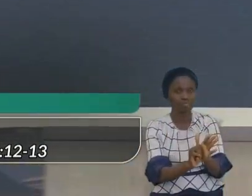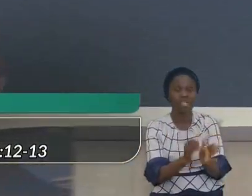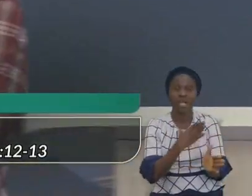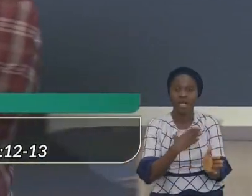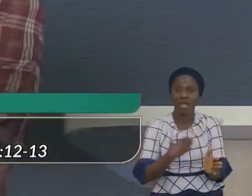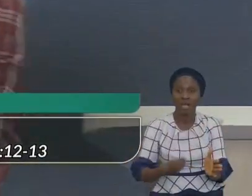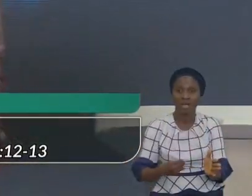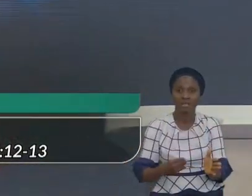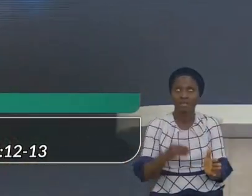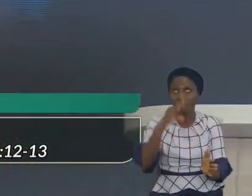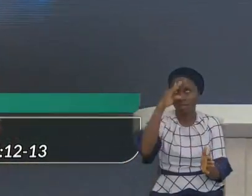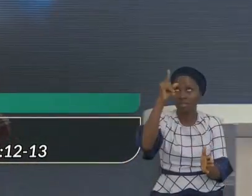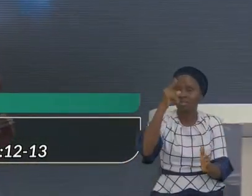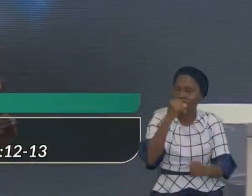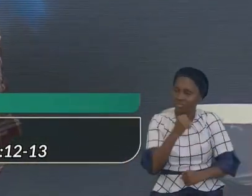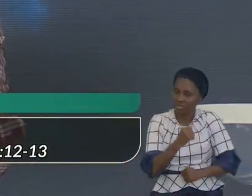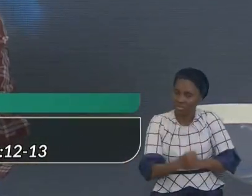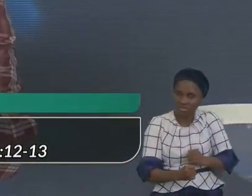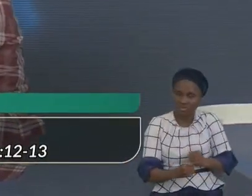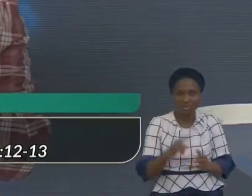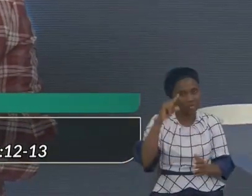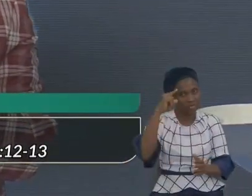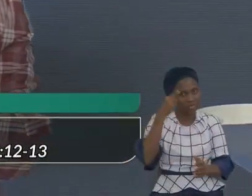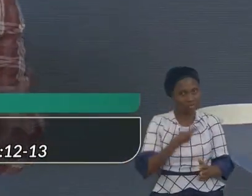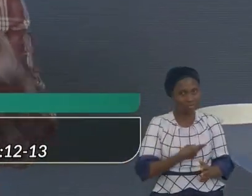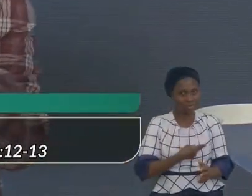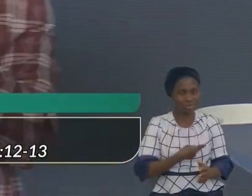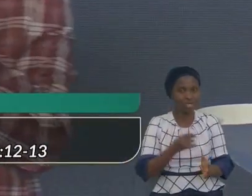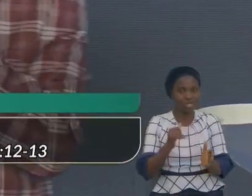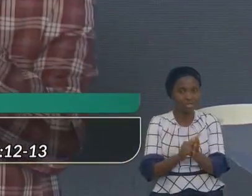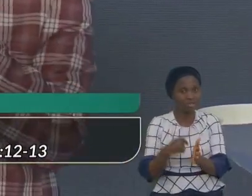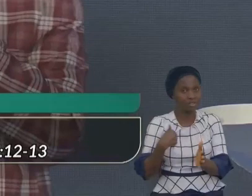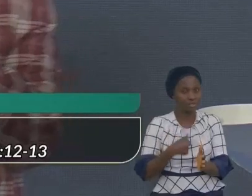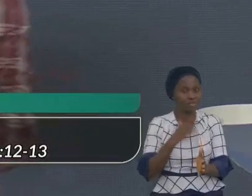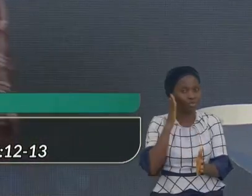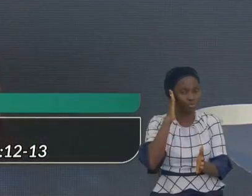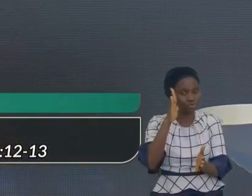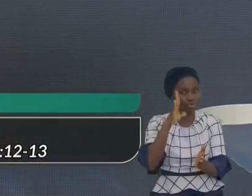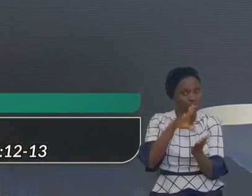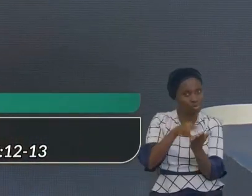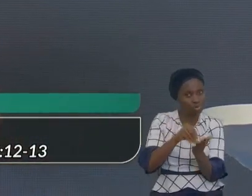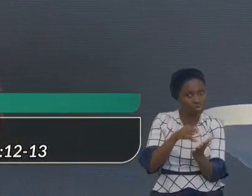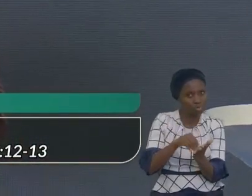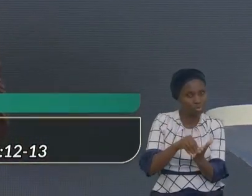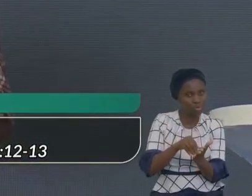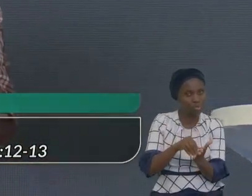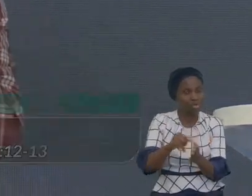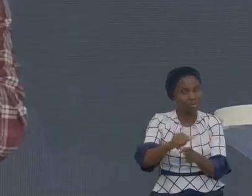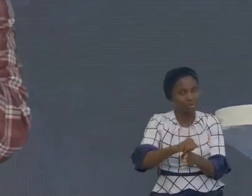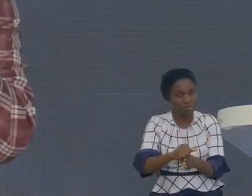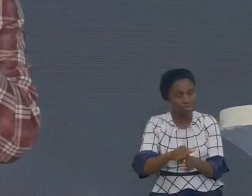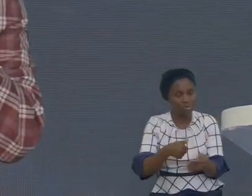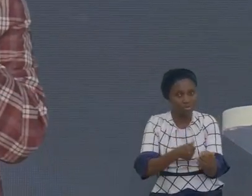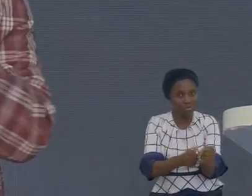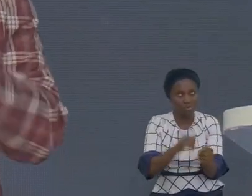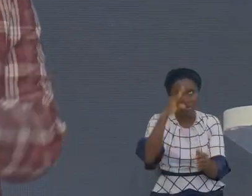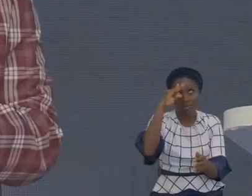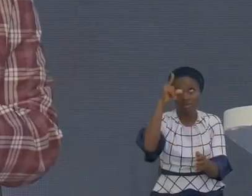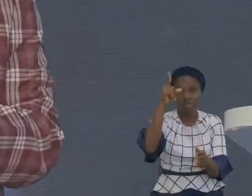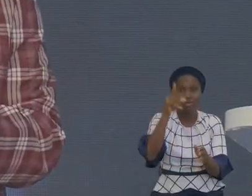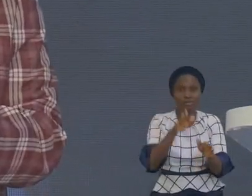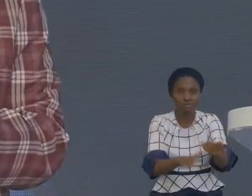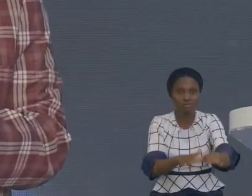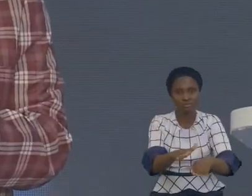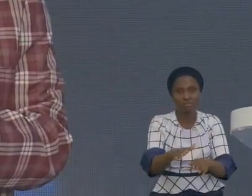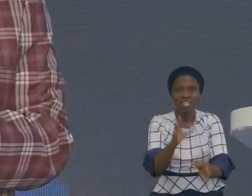follow his steps. If Christ were in your situation today, what way